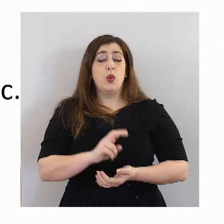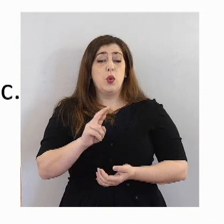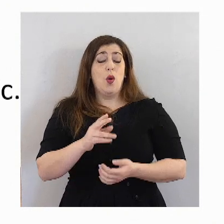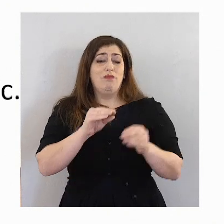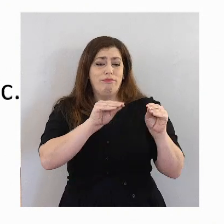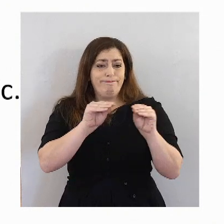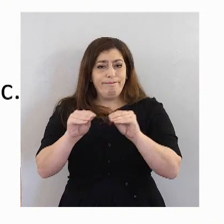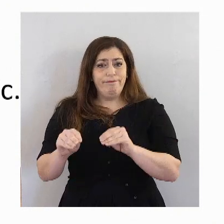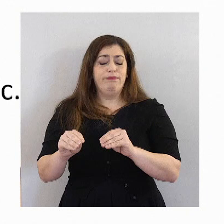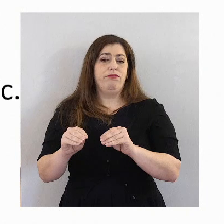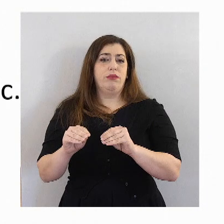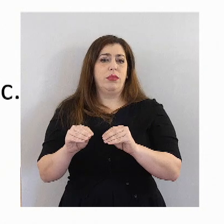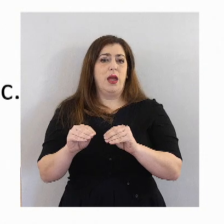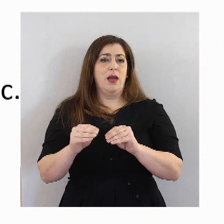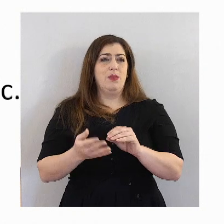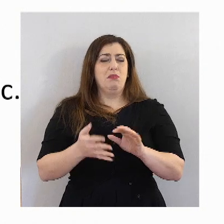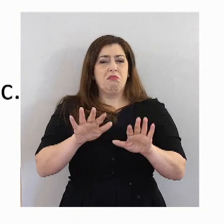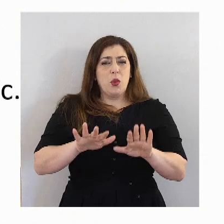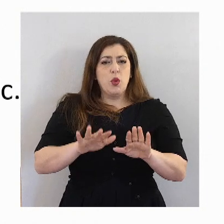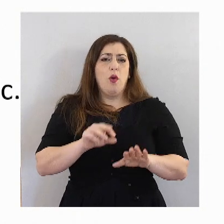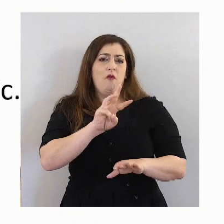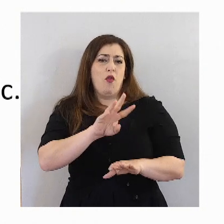additional 49 participants.